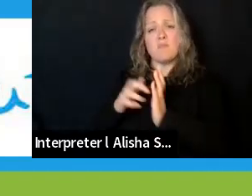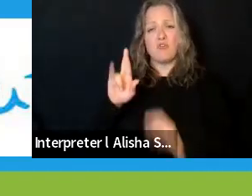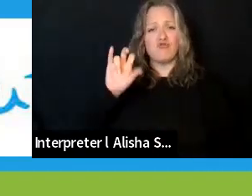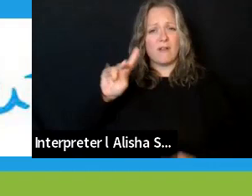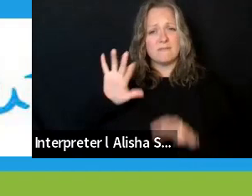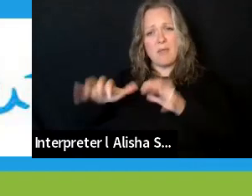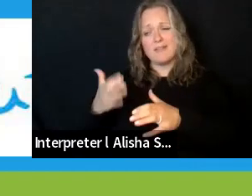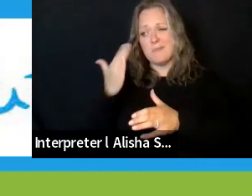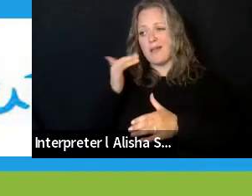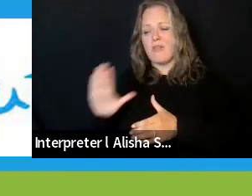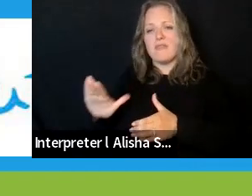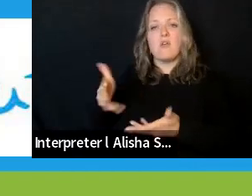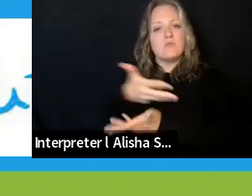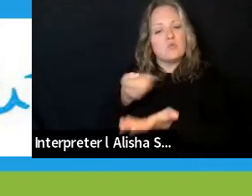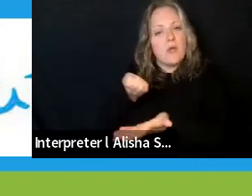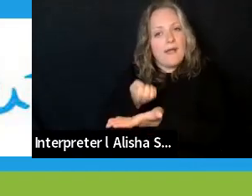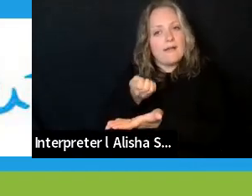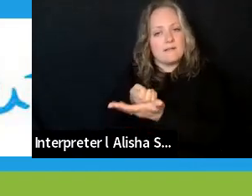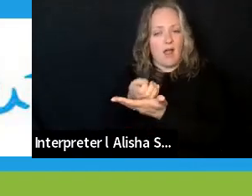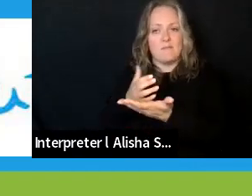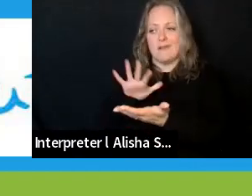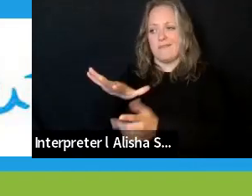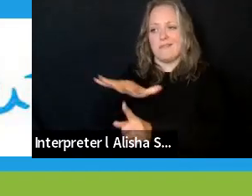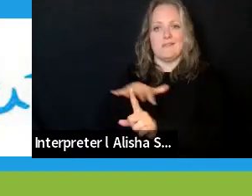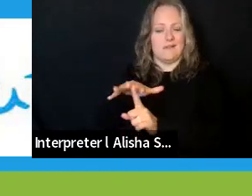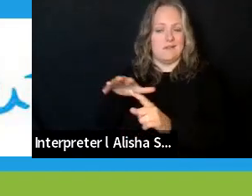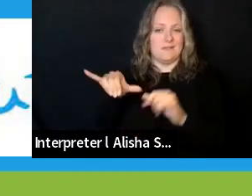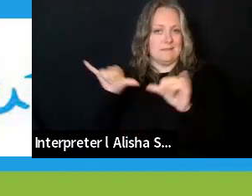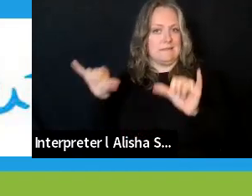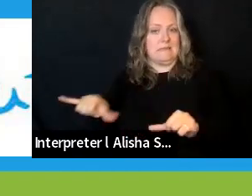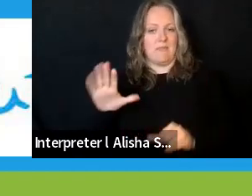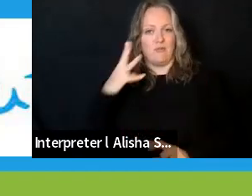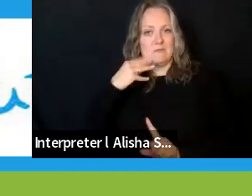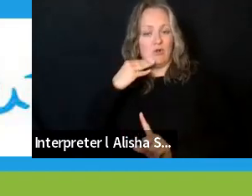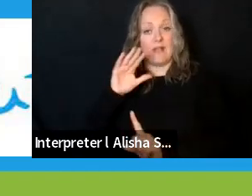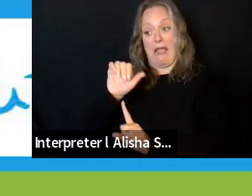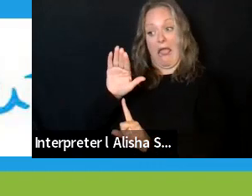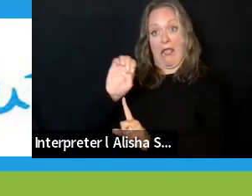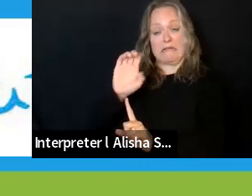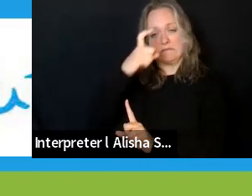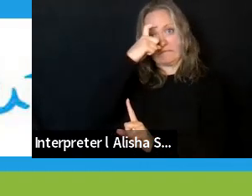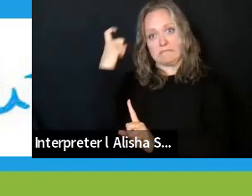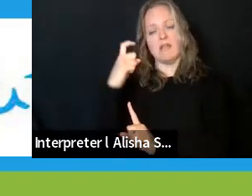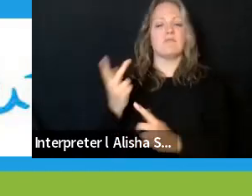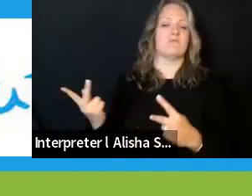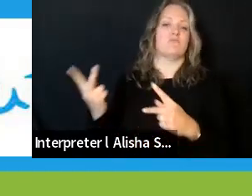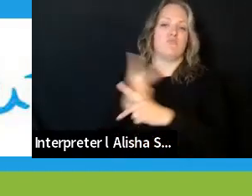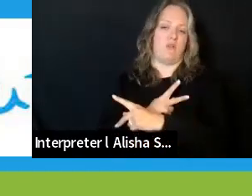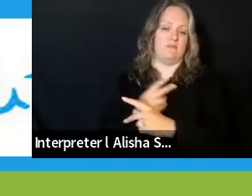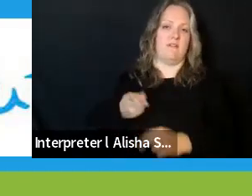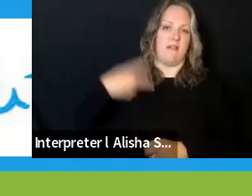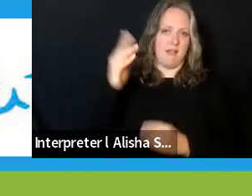ACEs because of the social and economic conditions in which they live, learn, work, and play, those ACEs would be higher. So